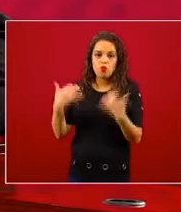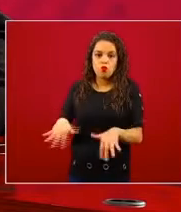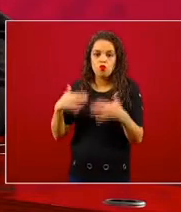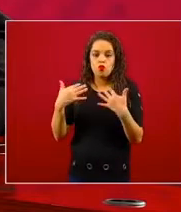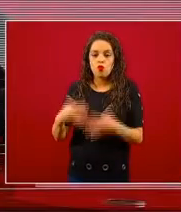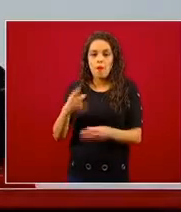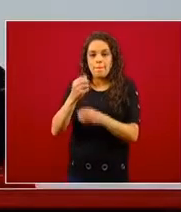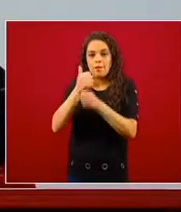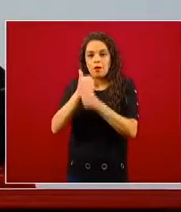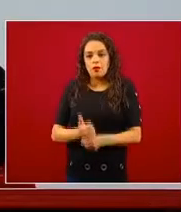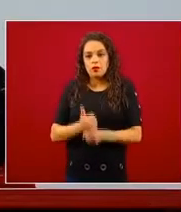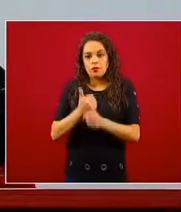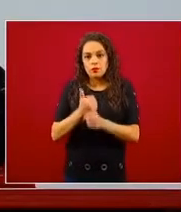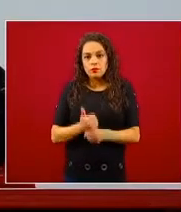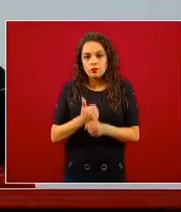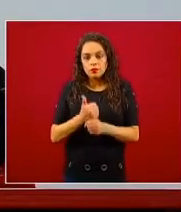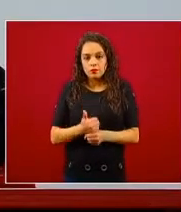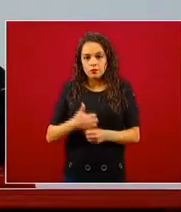2 or 3 months.